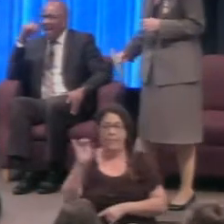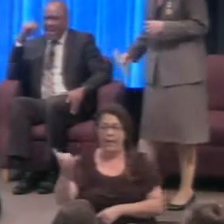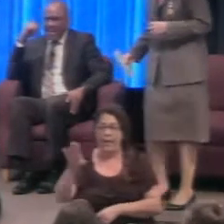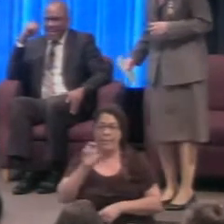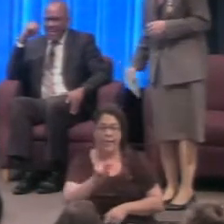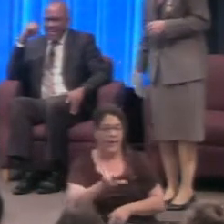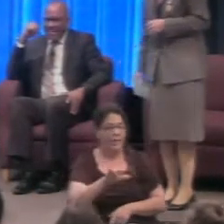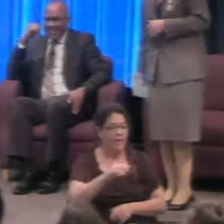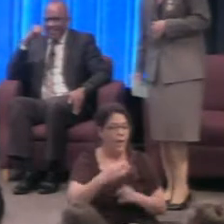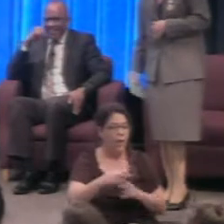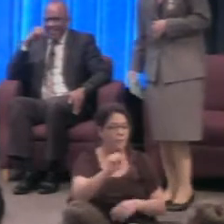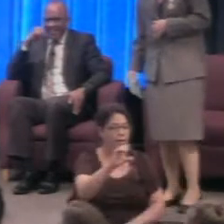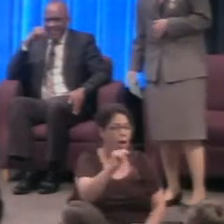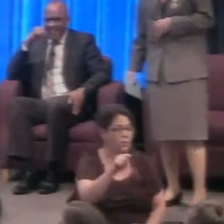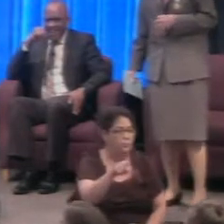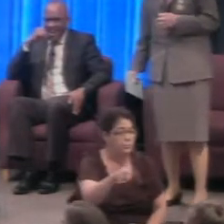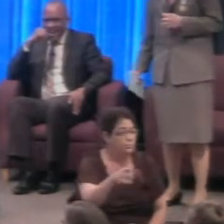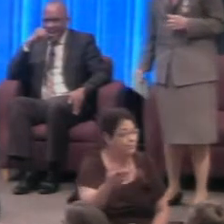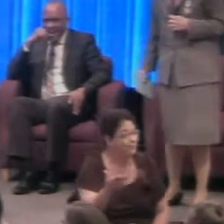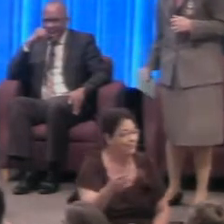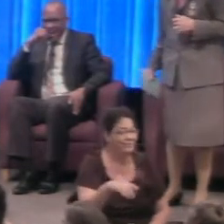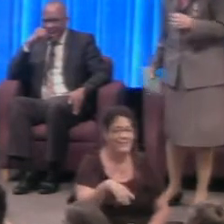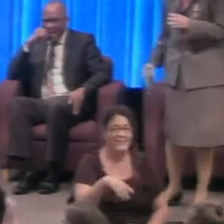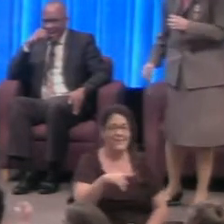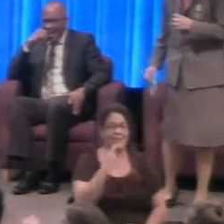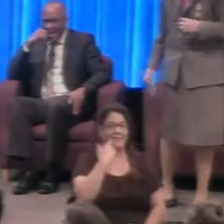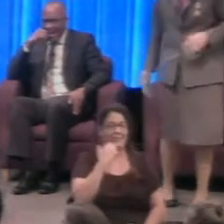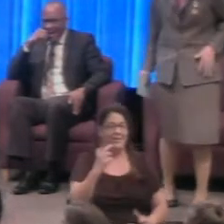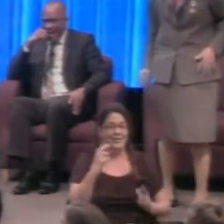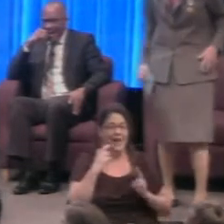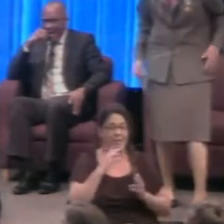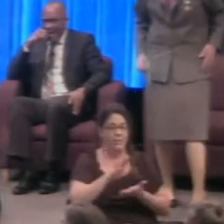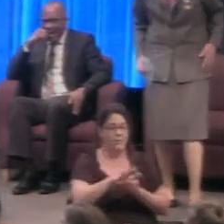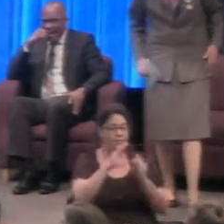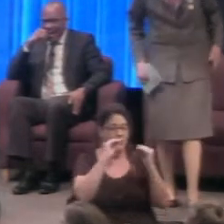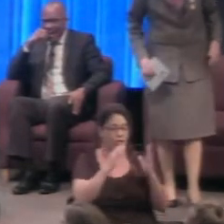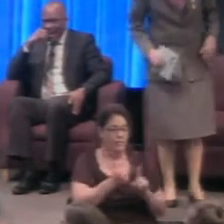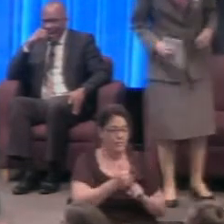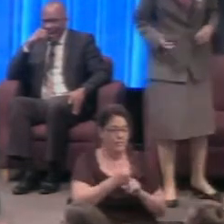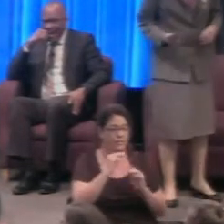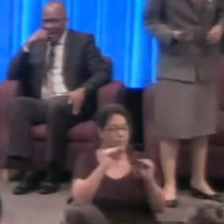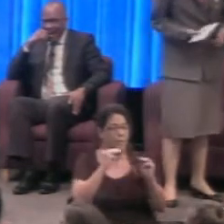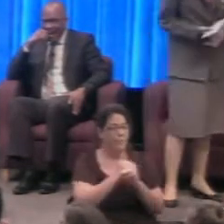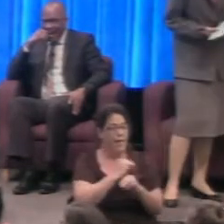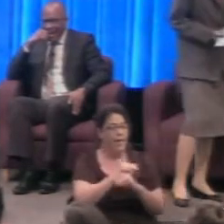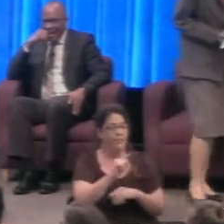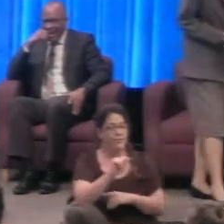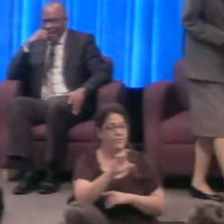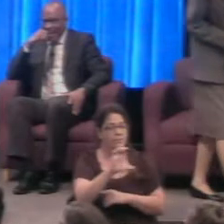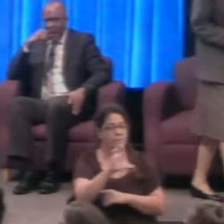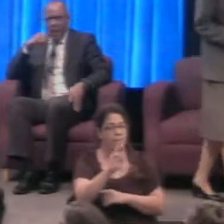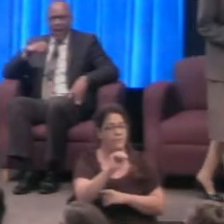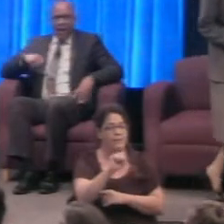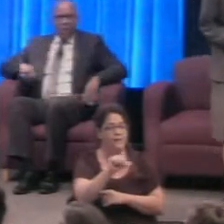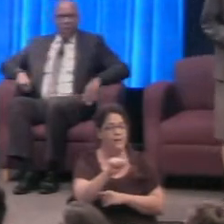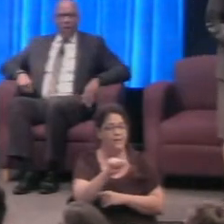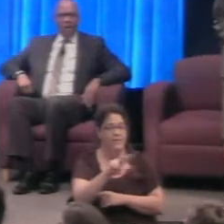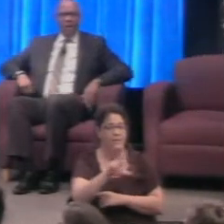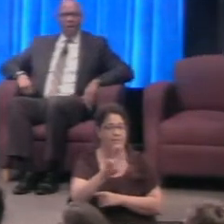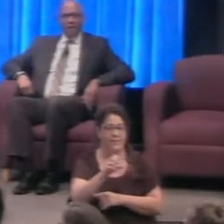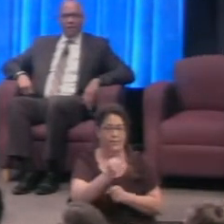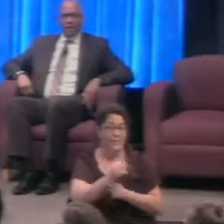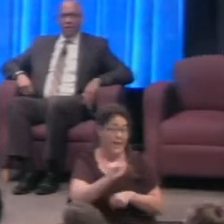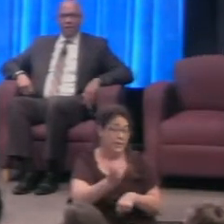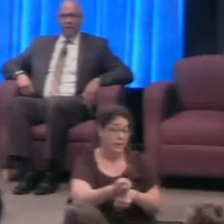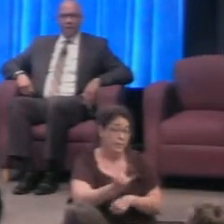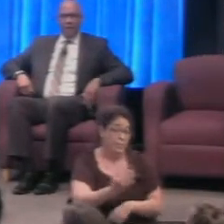call him Scott. Just recently, retired as a school teacher, having taught math at Tecumseh for 37 years. Now that's a tough